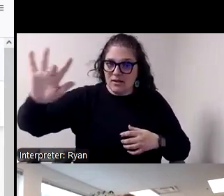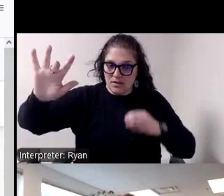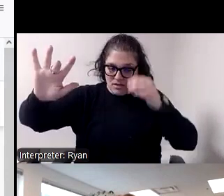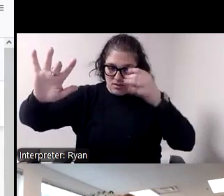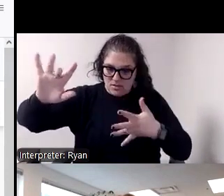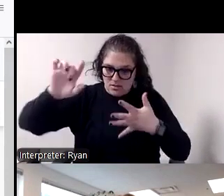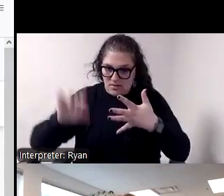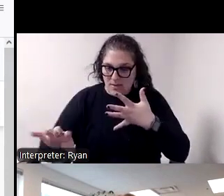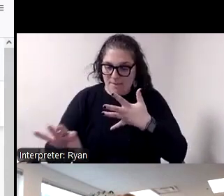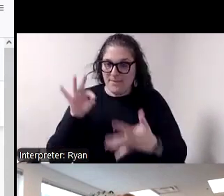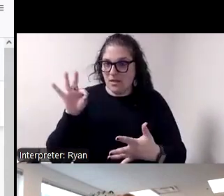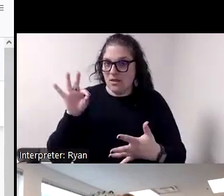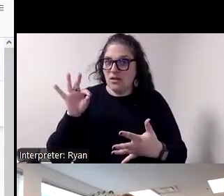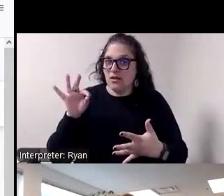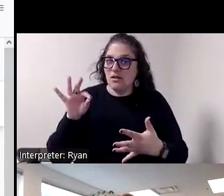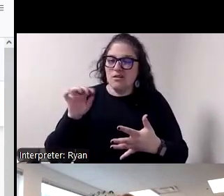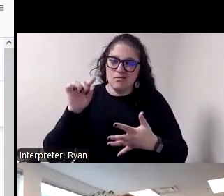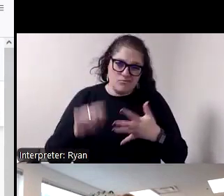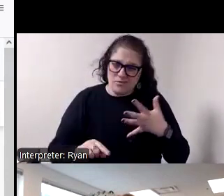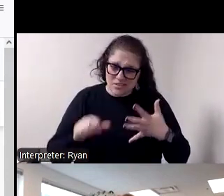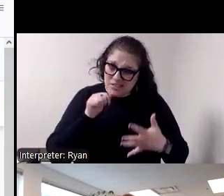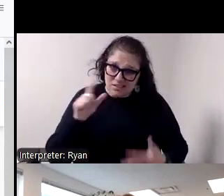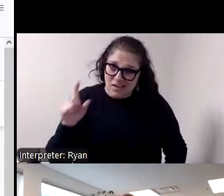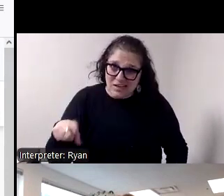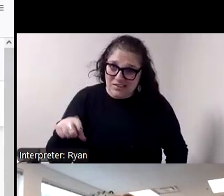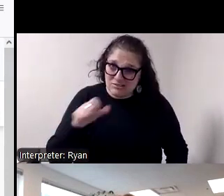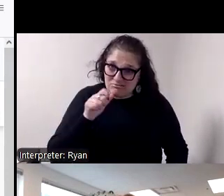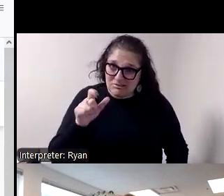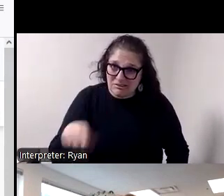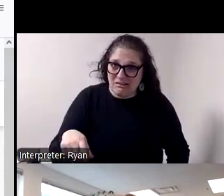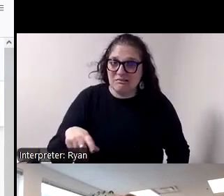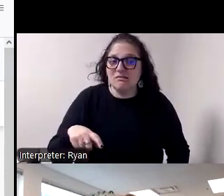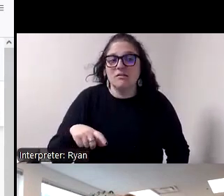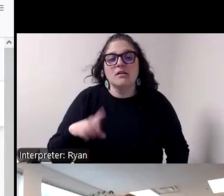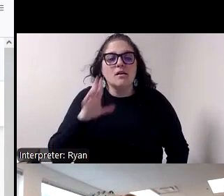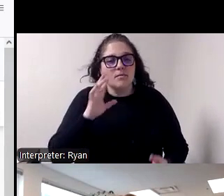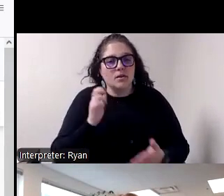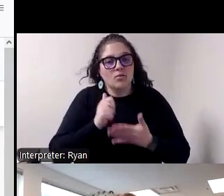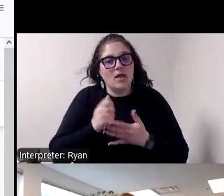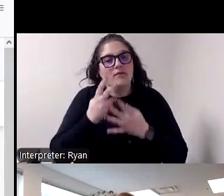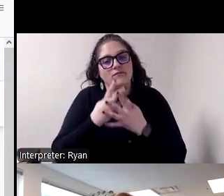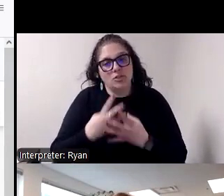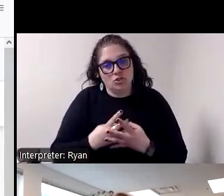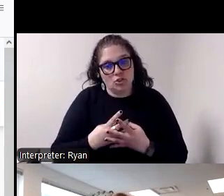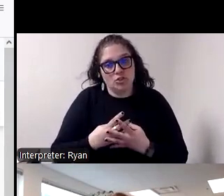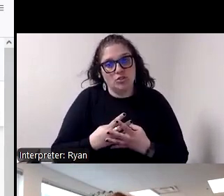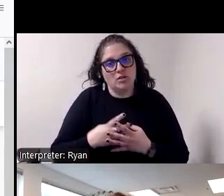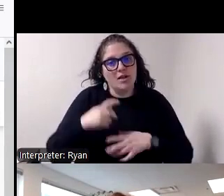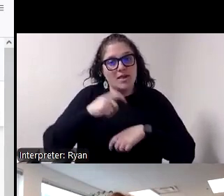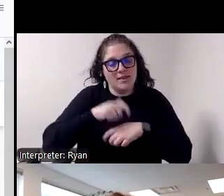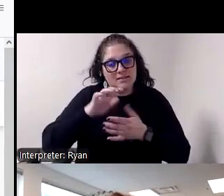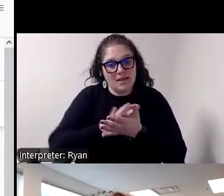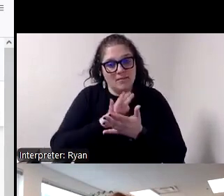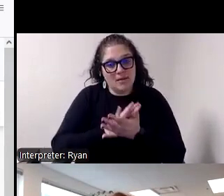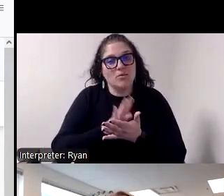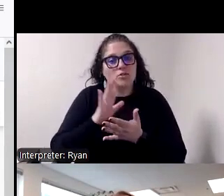show. A lot of these aren't really very necessary. It's just going to help you filter out the timesheets that will show up